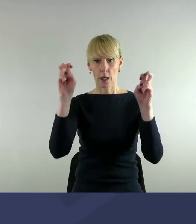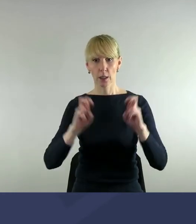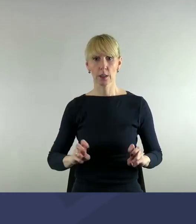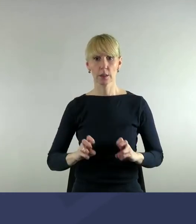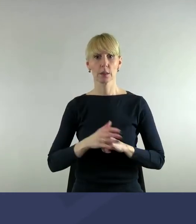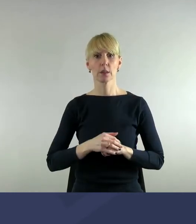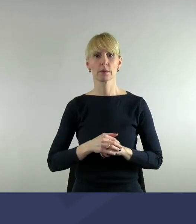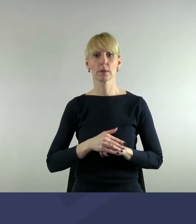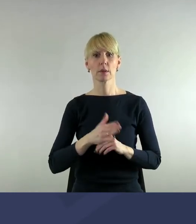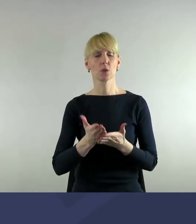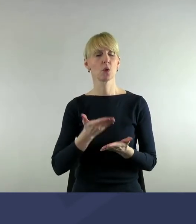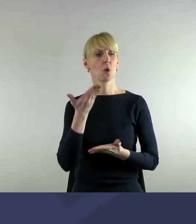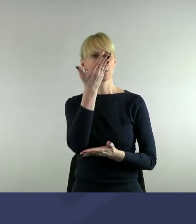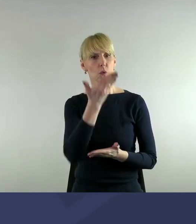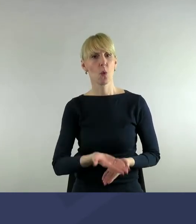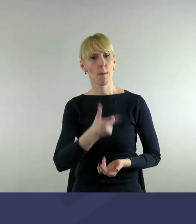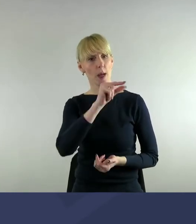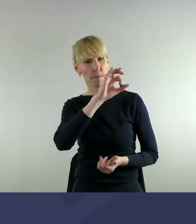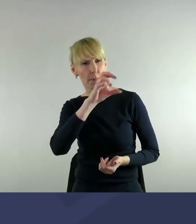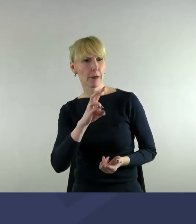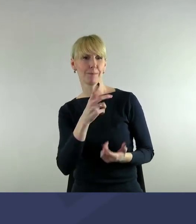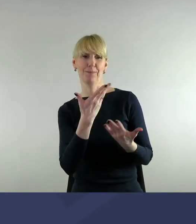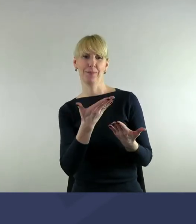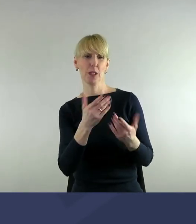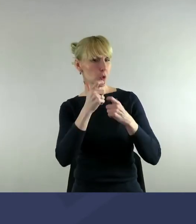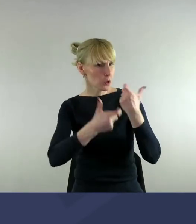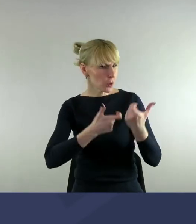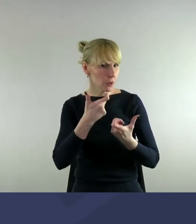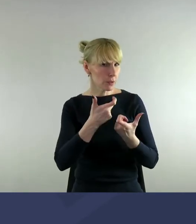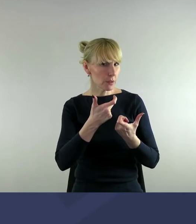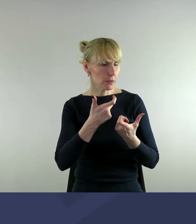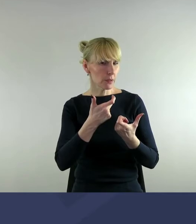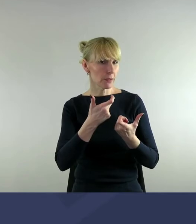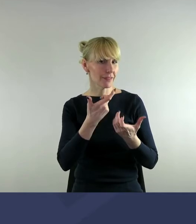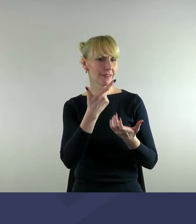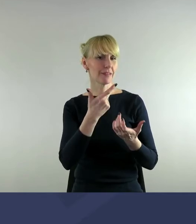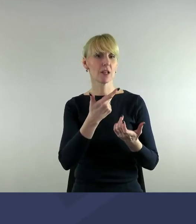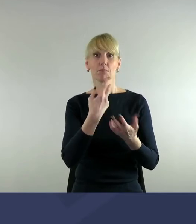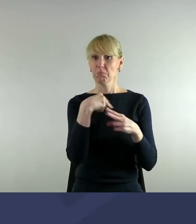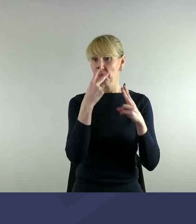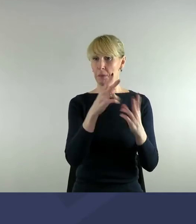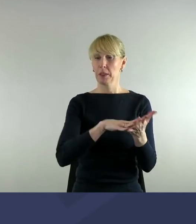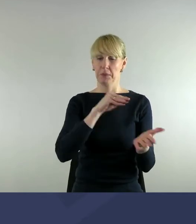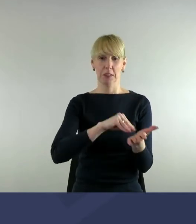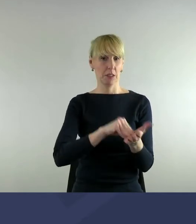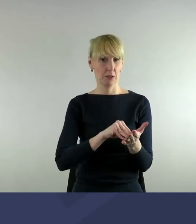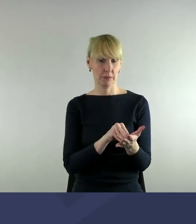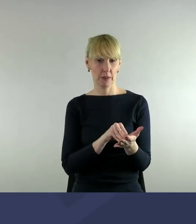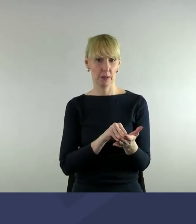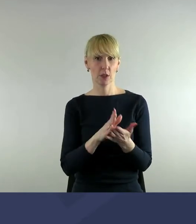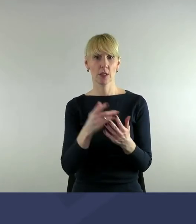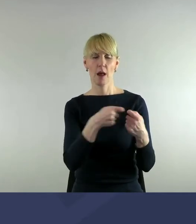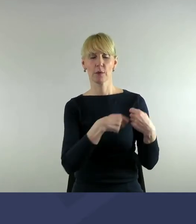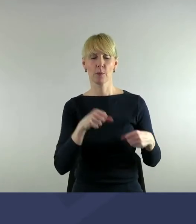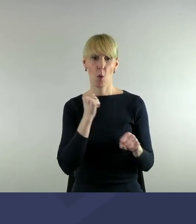I panie Pawle, no zobaczmy. Mr. Paweł Figurski, Head of the Department of Security and Crisis Management in Konin. So, Mr. Paweł, we're going